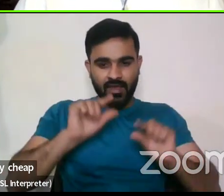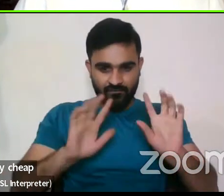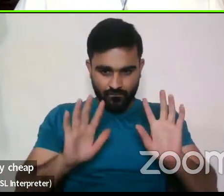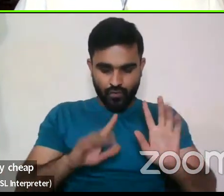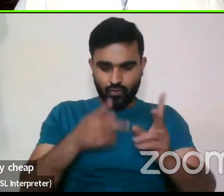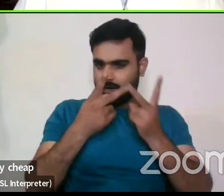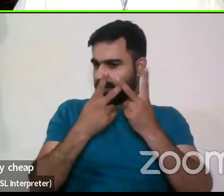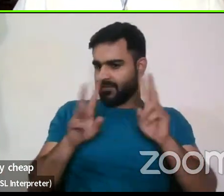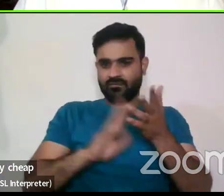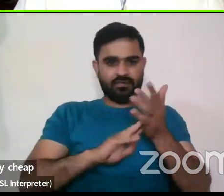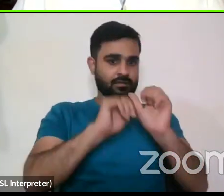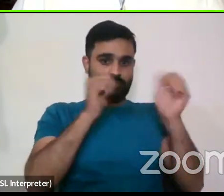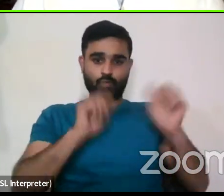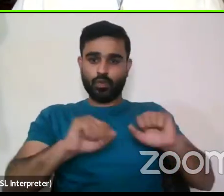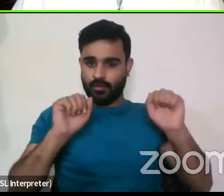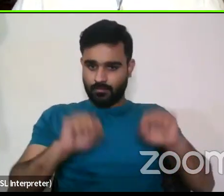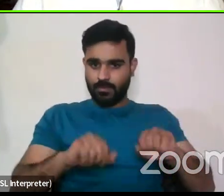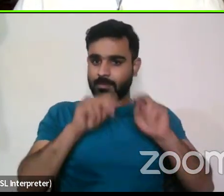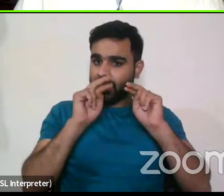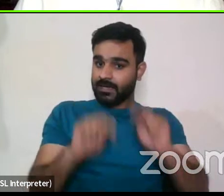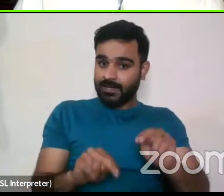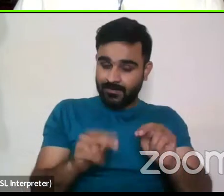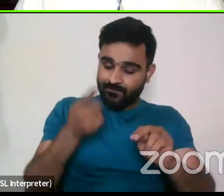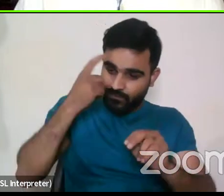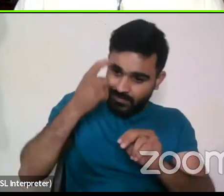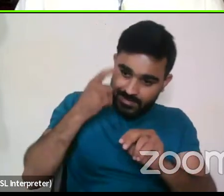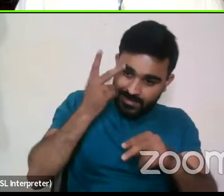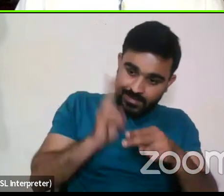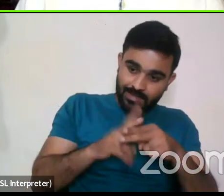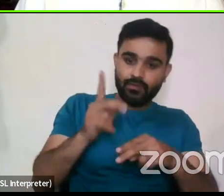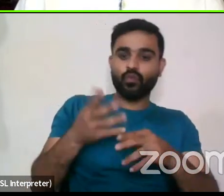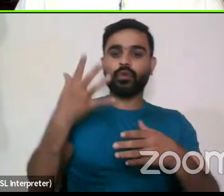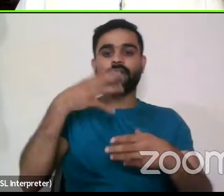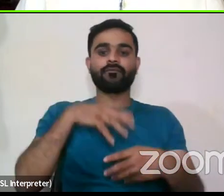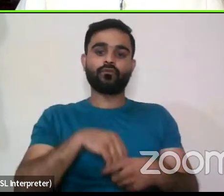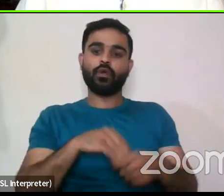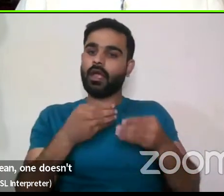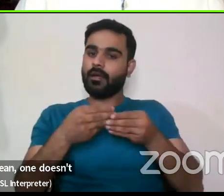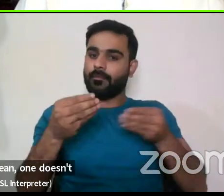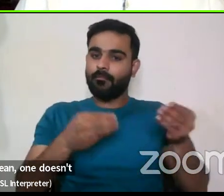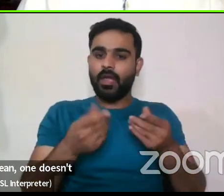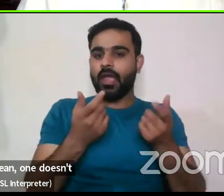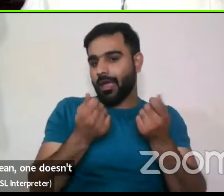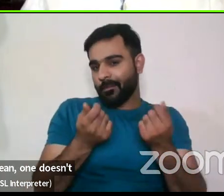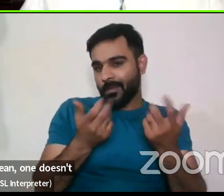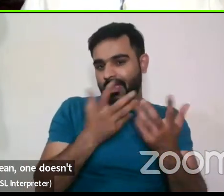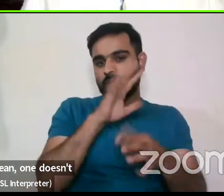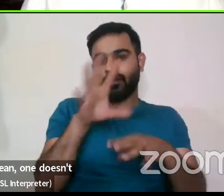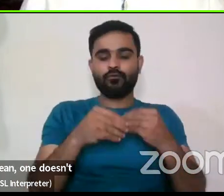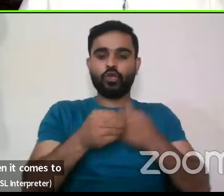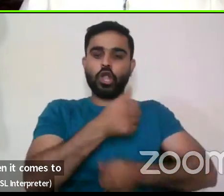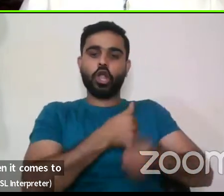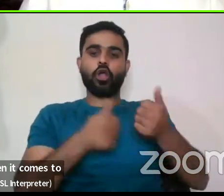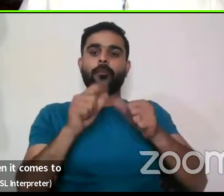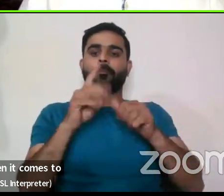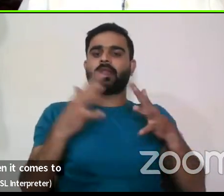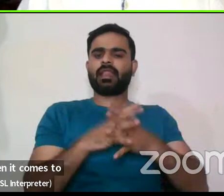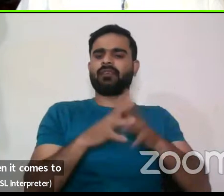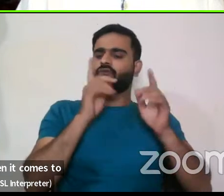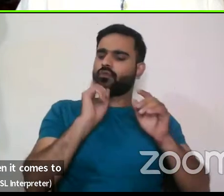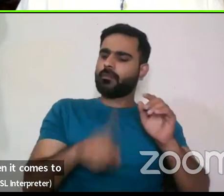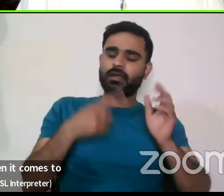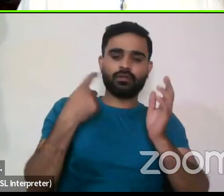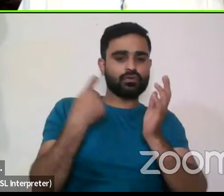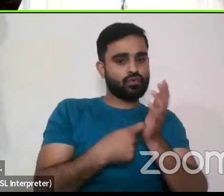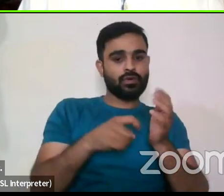have different models. One doesn't necessarily have to think about, when it comes to distribution and pricing, competition law is not necessarily the answer.